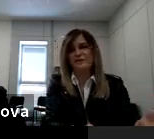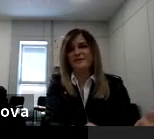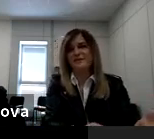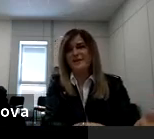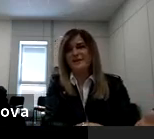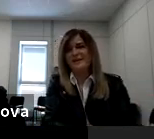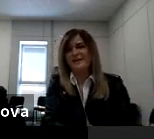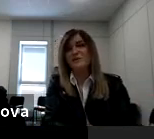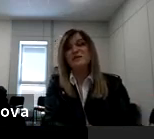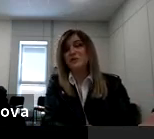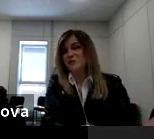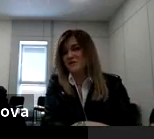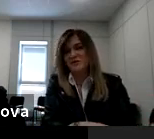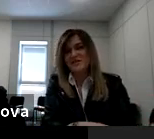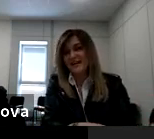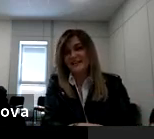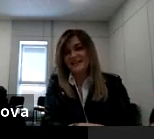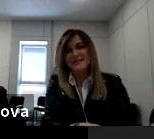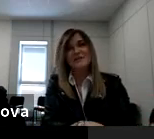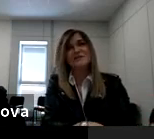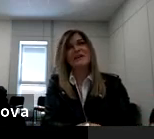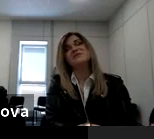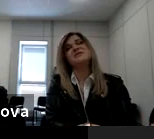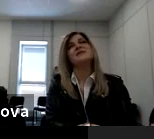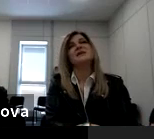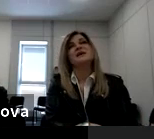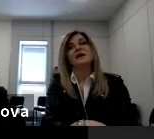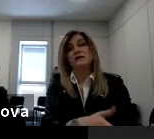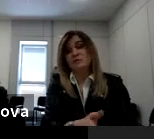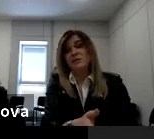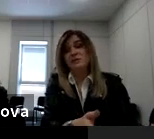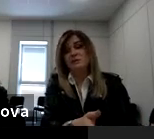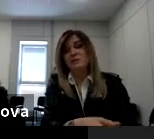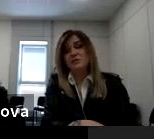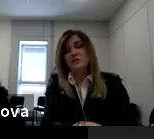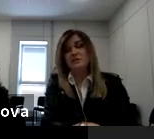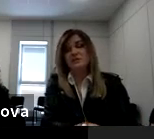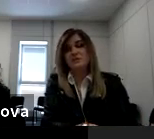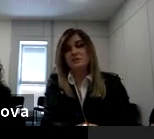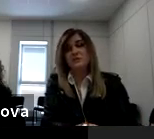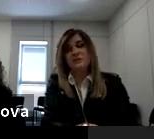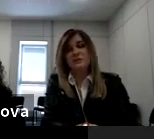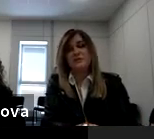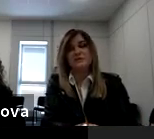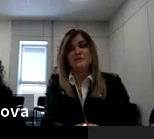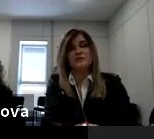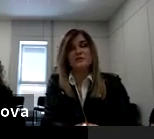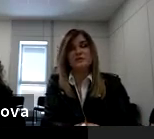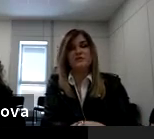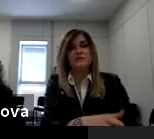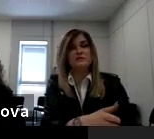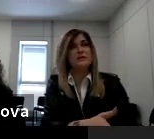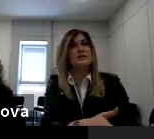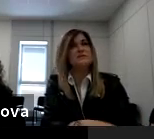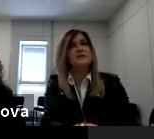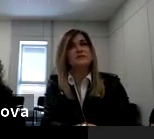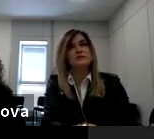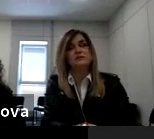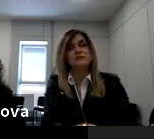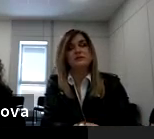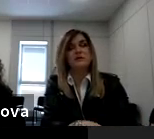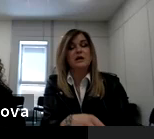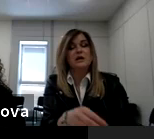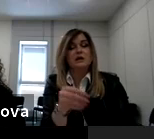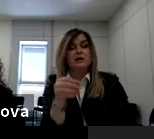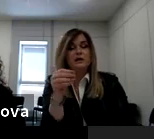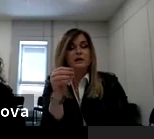and the windows on site sometimes, and we need to adjust the luminaires accordingly. So it is possible to